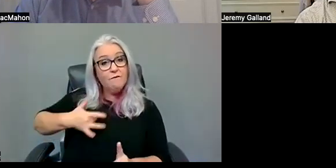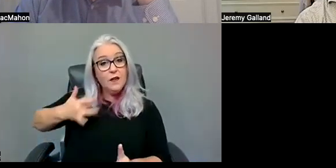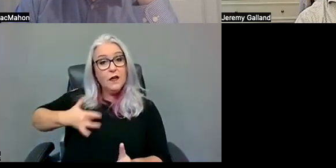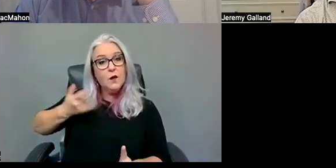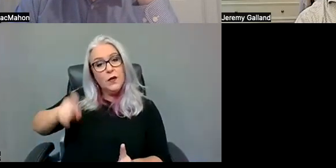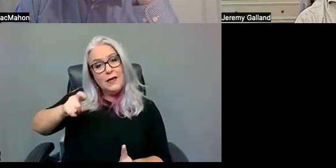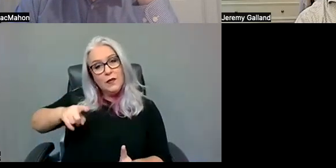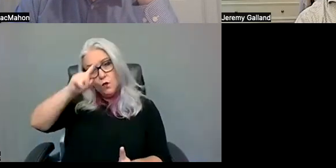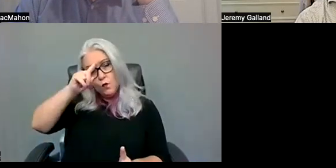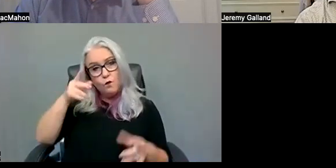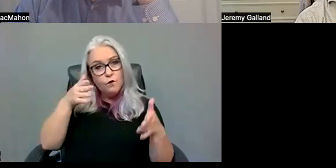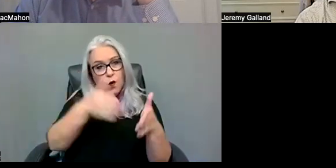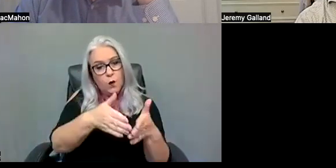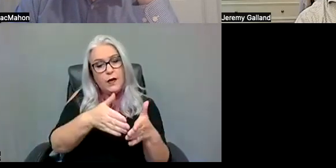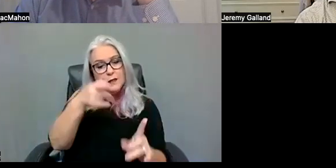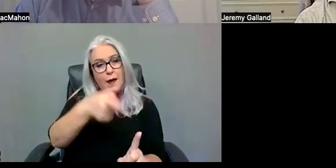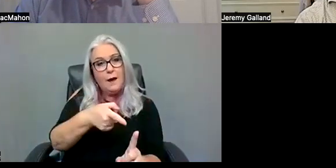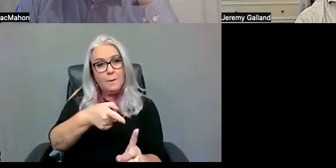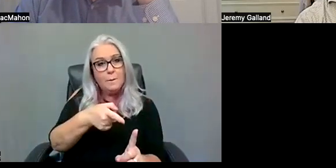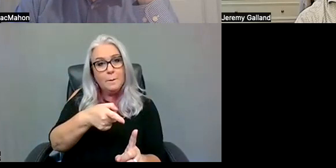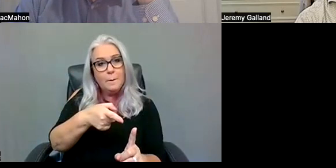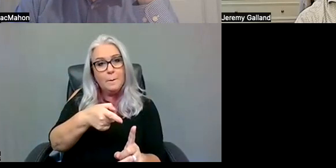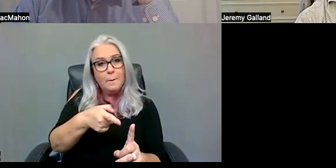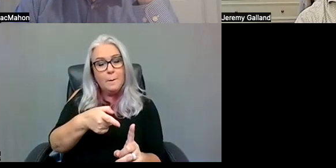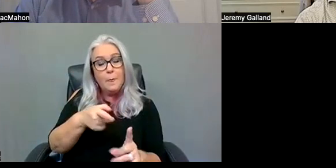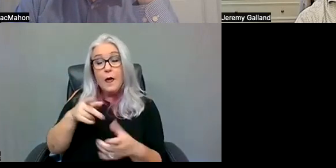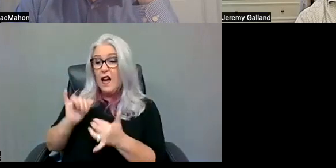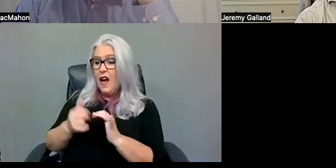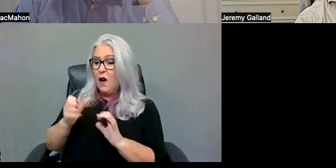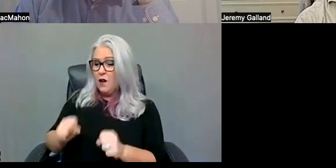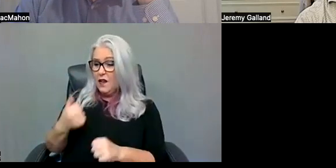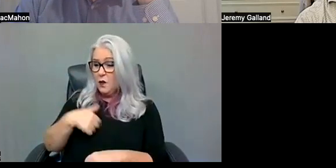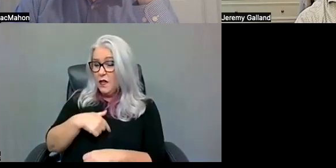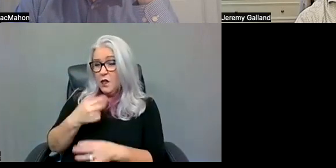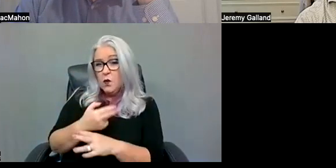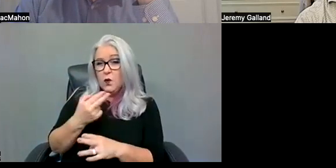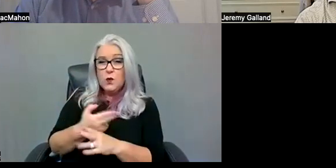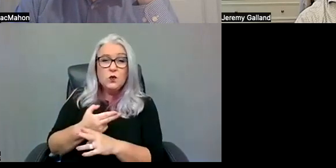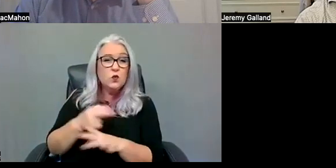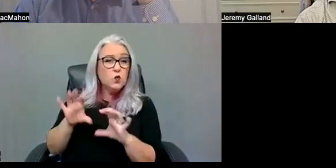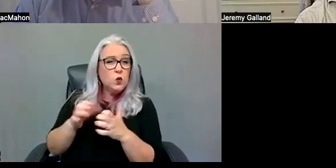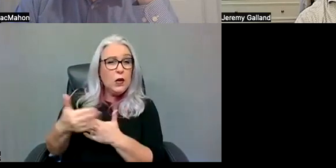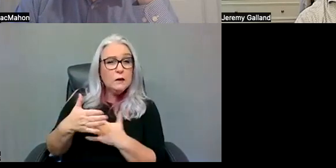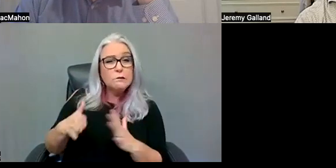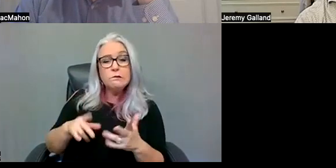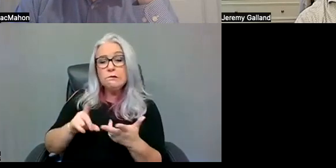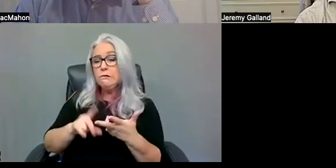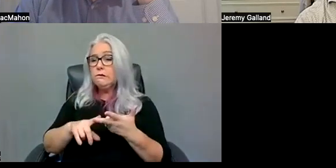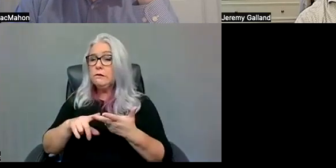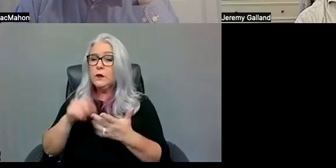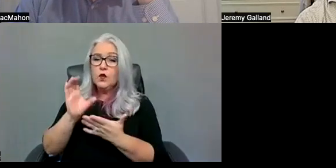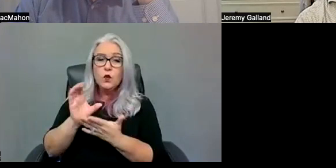on. How can we use curriculum? How can we use teacher